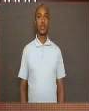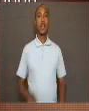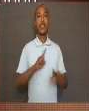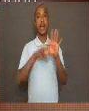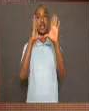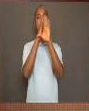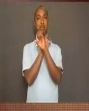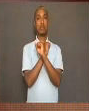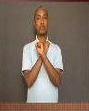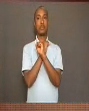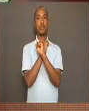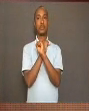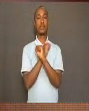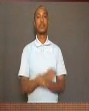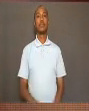Time's up.